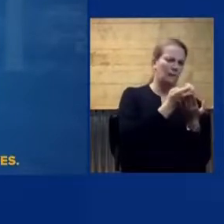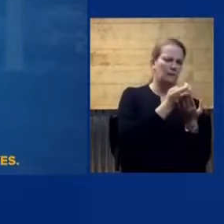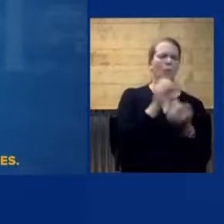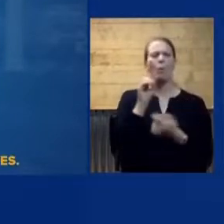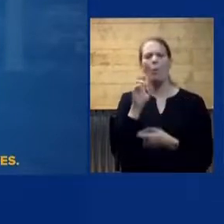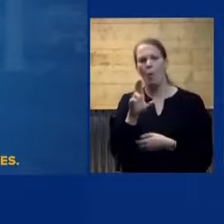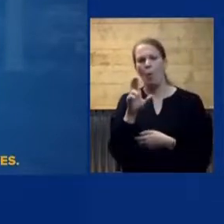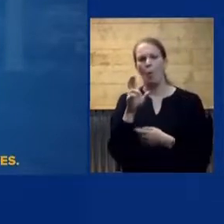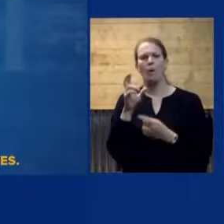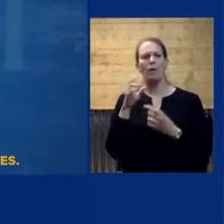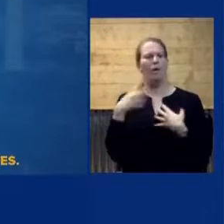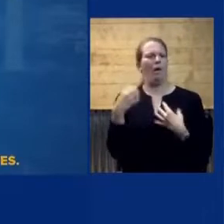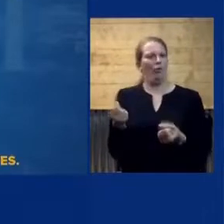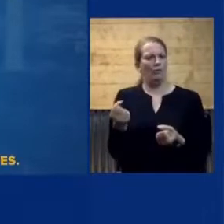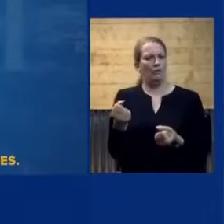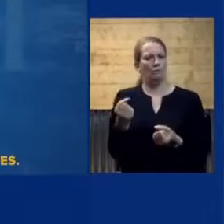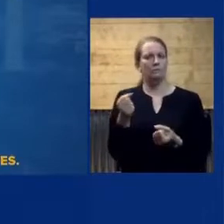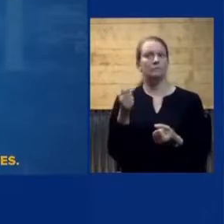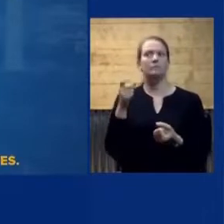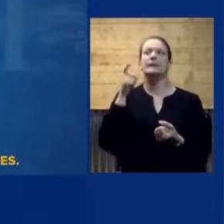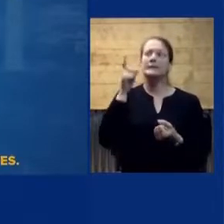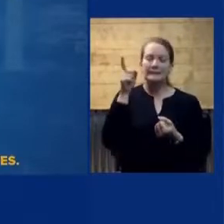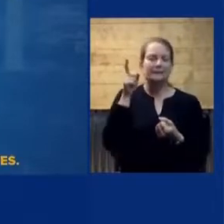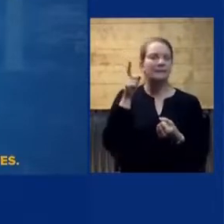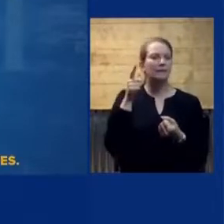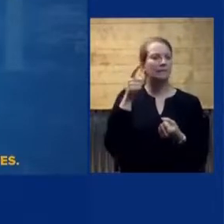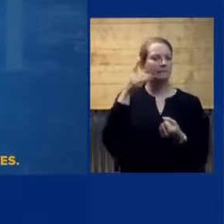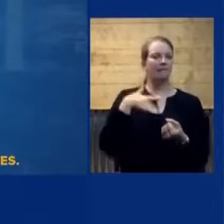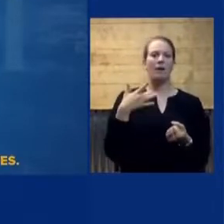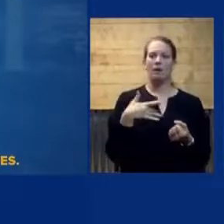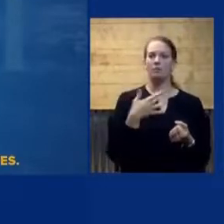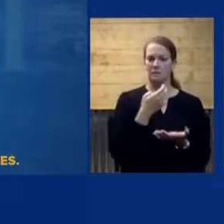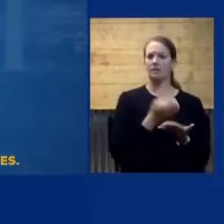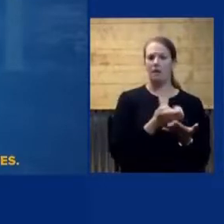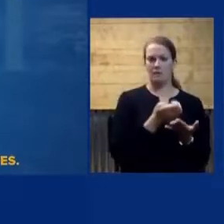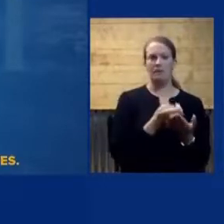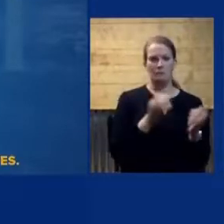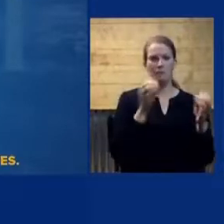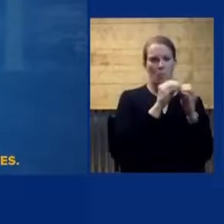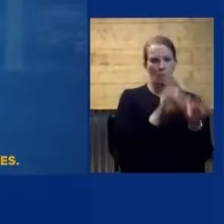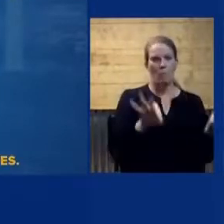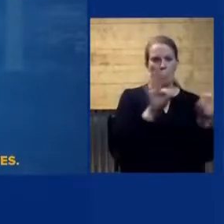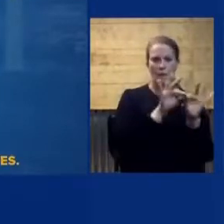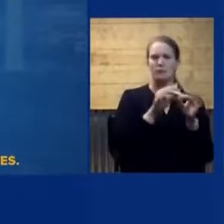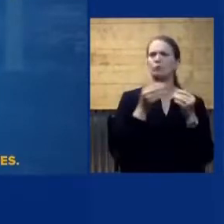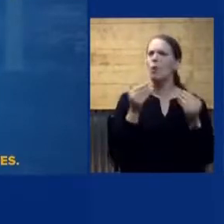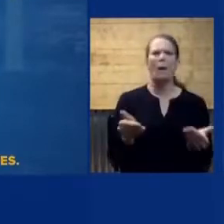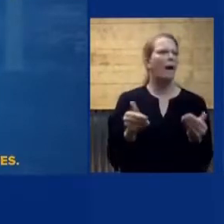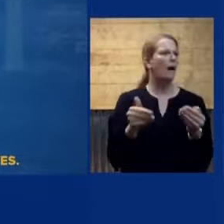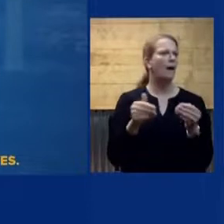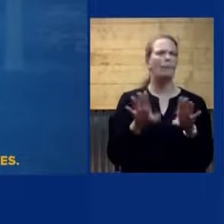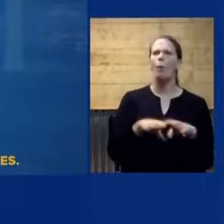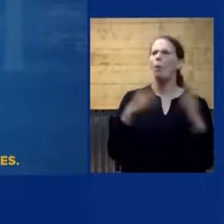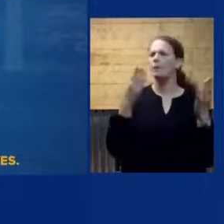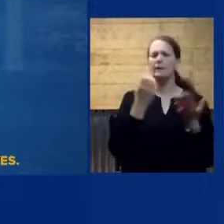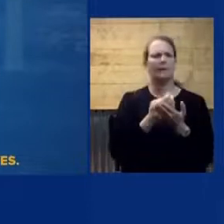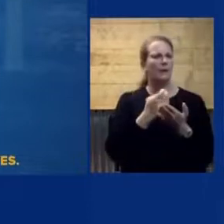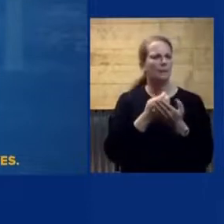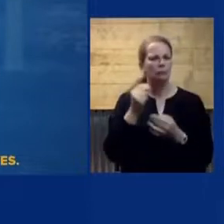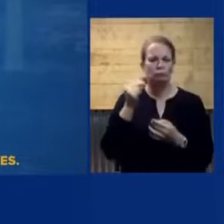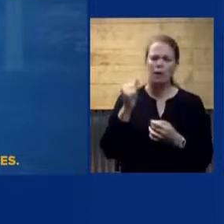And he chose the economy and said to states all across this nation, reopen the economy right